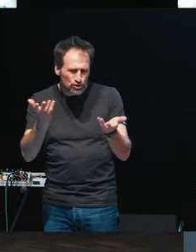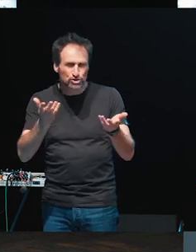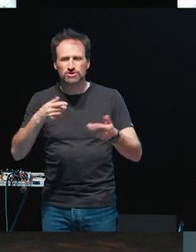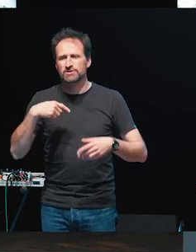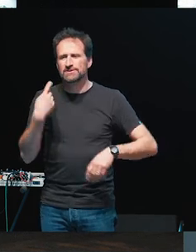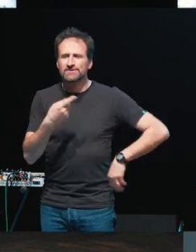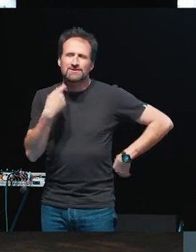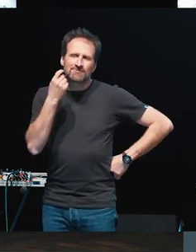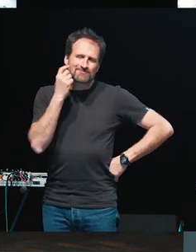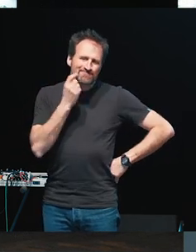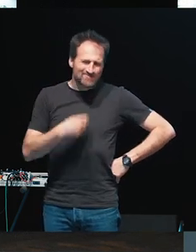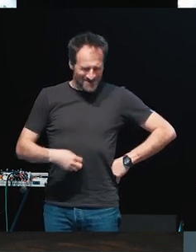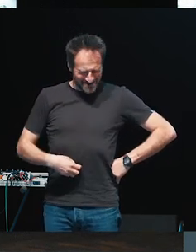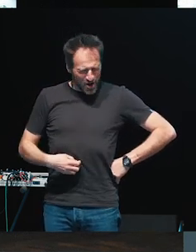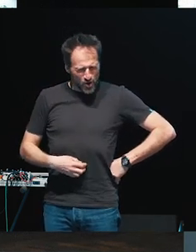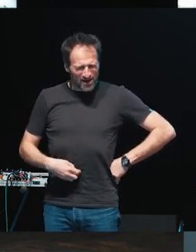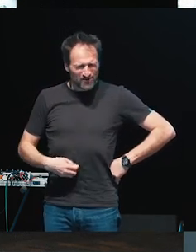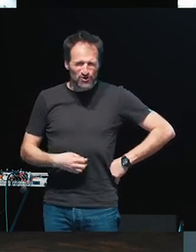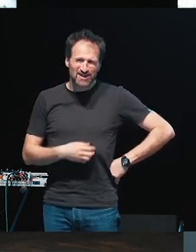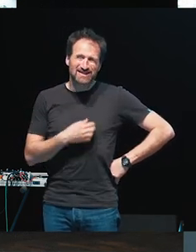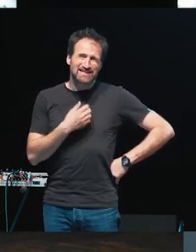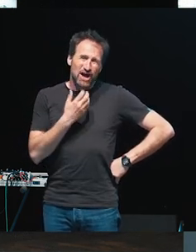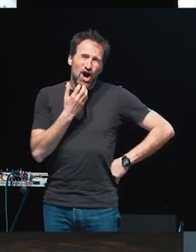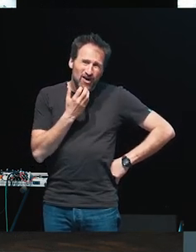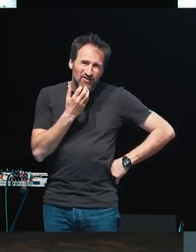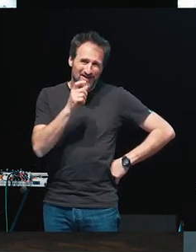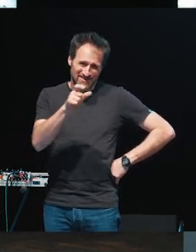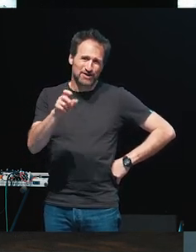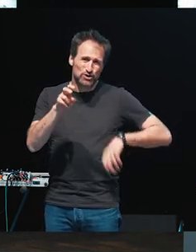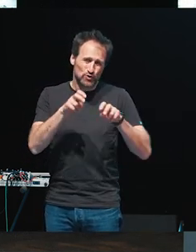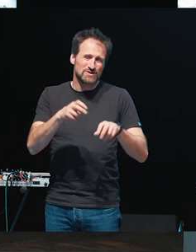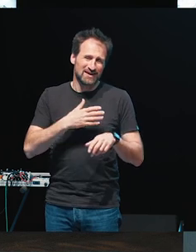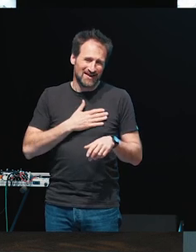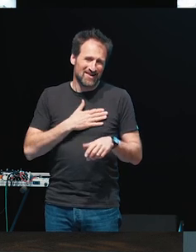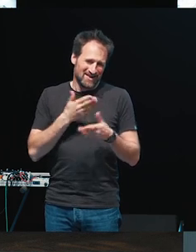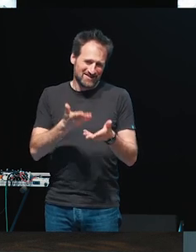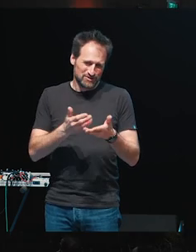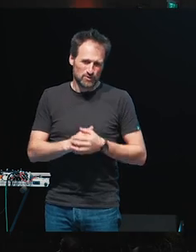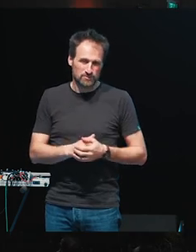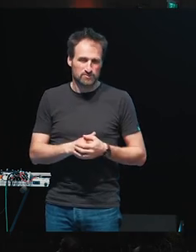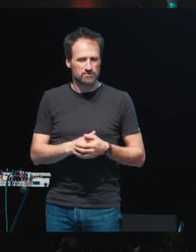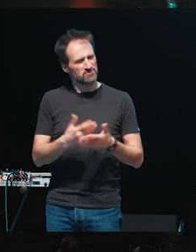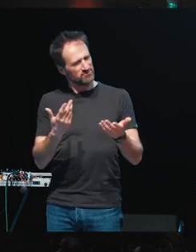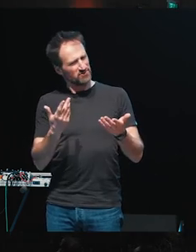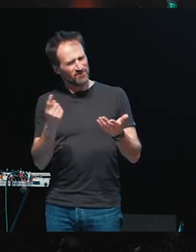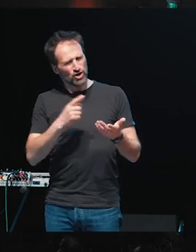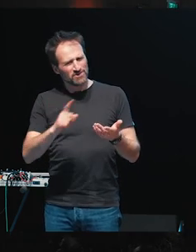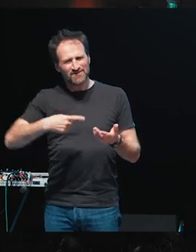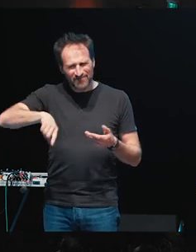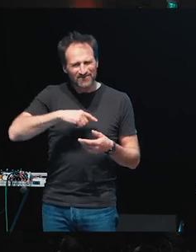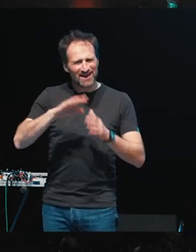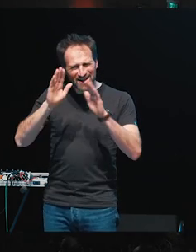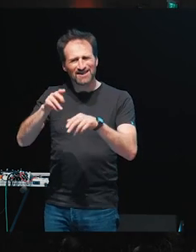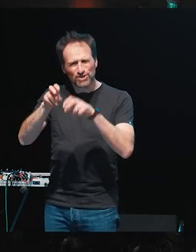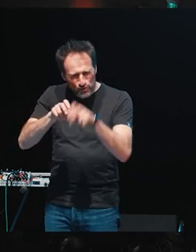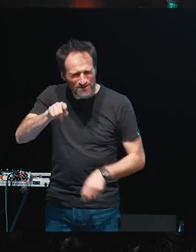maybe this is what the users like. So how about we move the decision to the user side and let the users decide what they want? So that's where